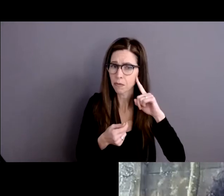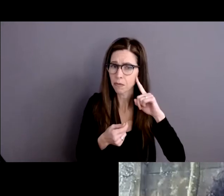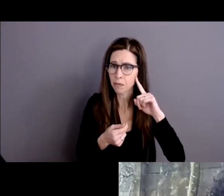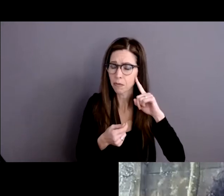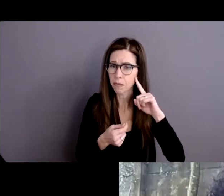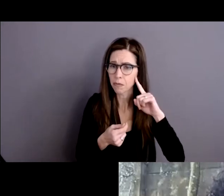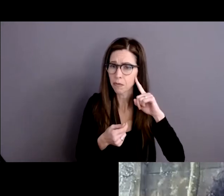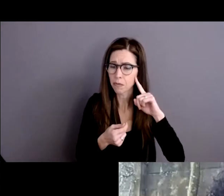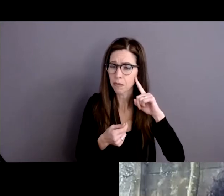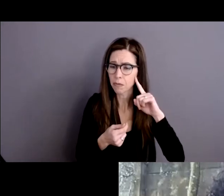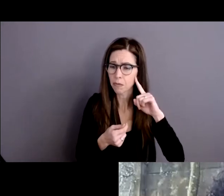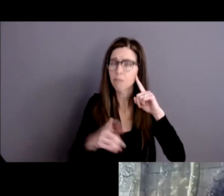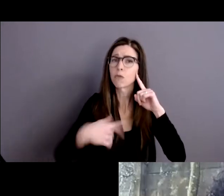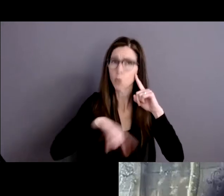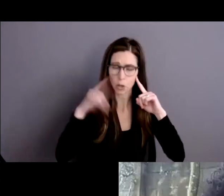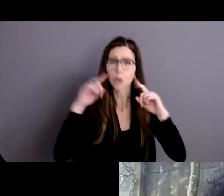this